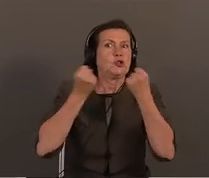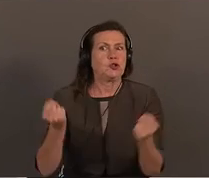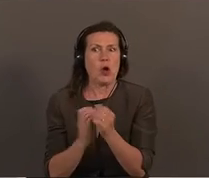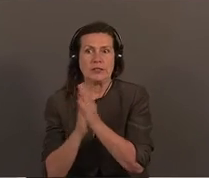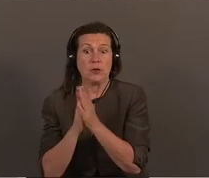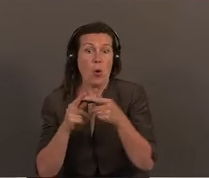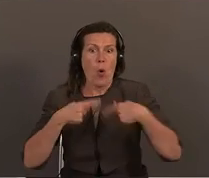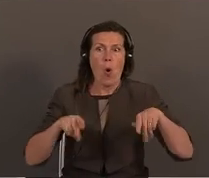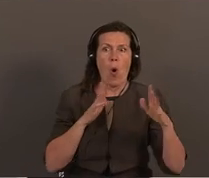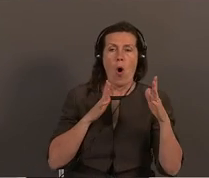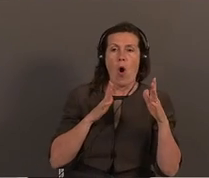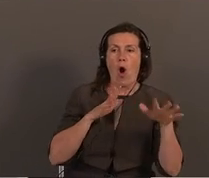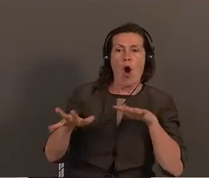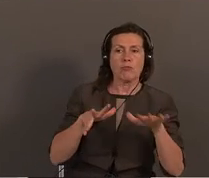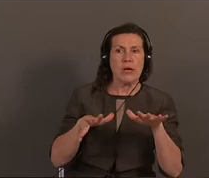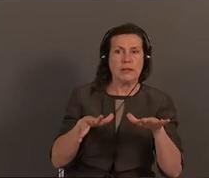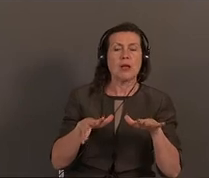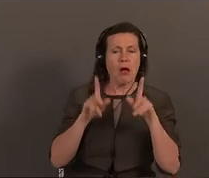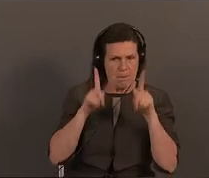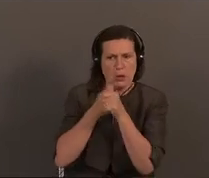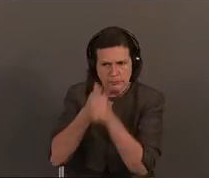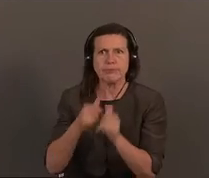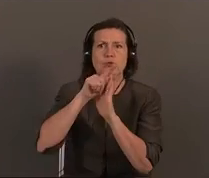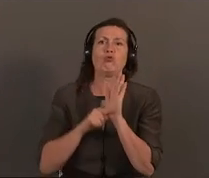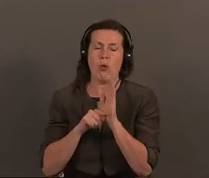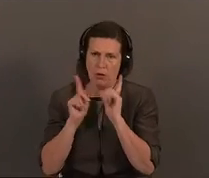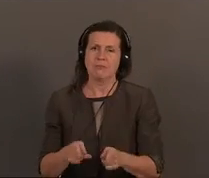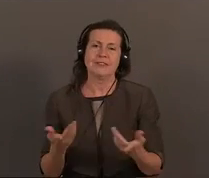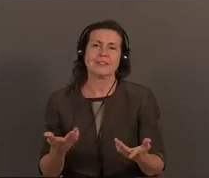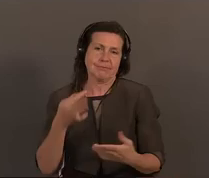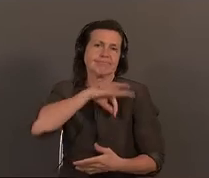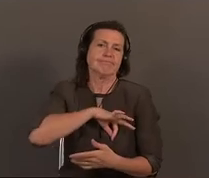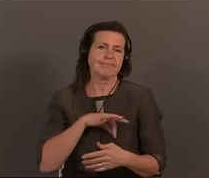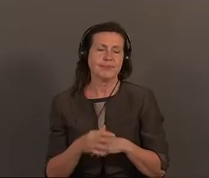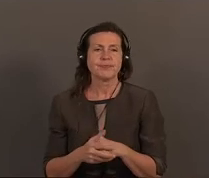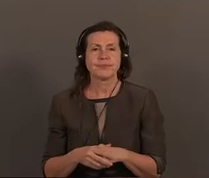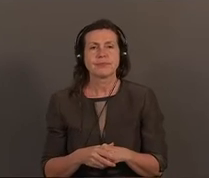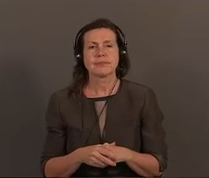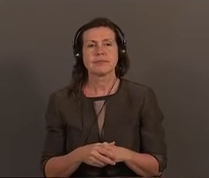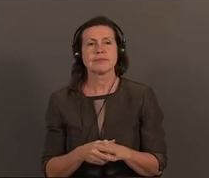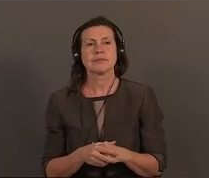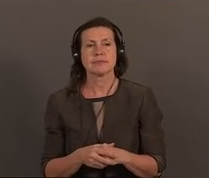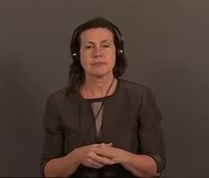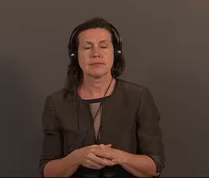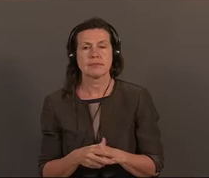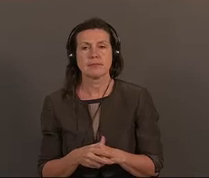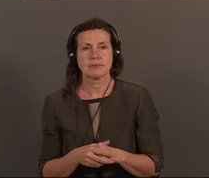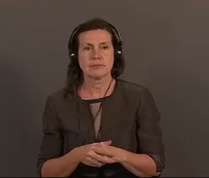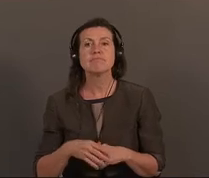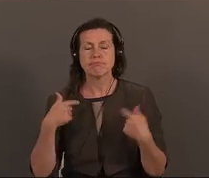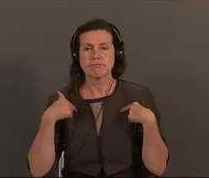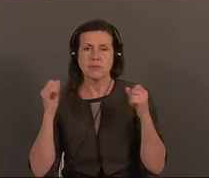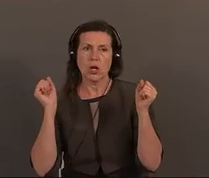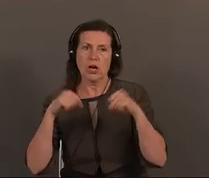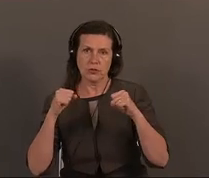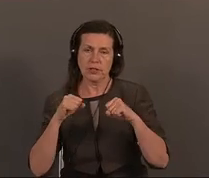all operators to behave. Madame Goyens, are you satisfied? Well, as we agree that we need